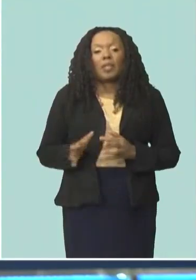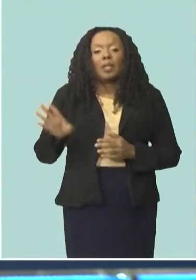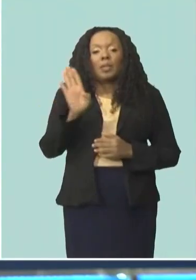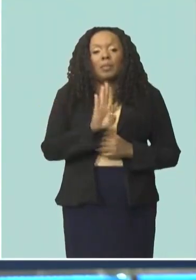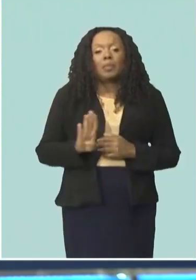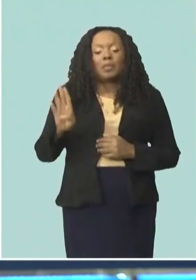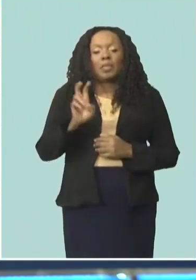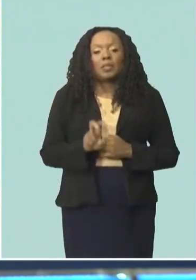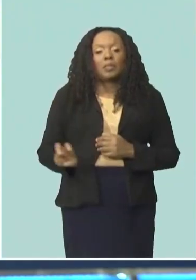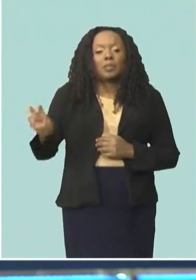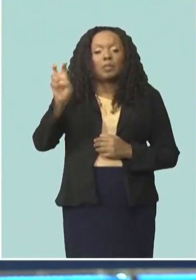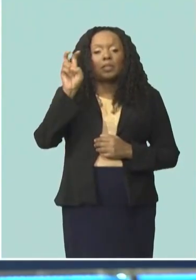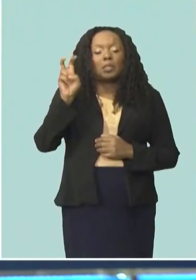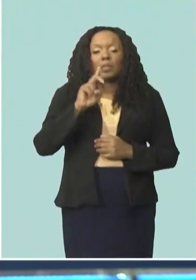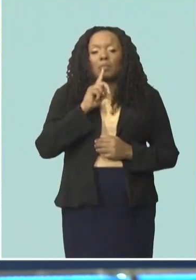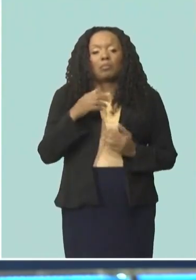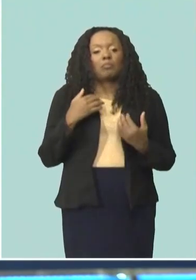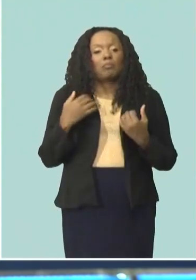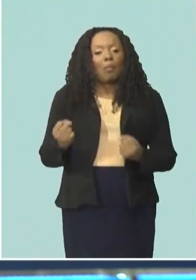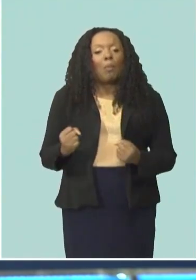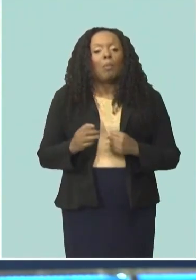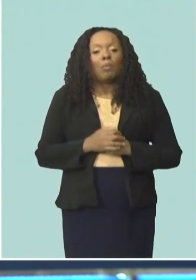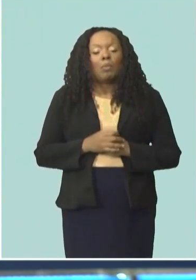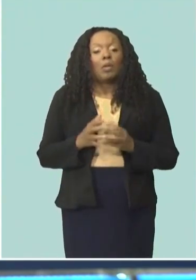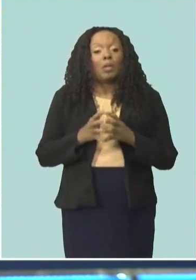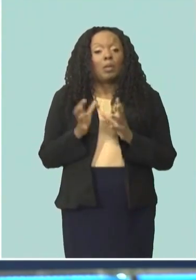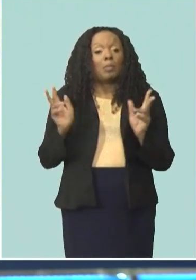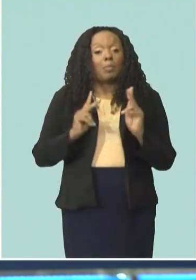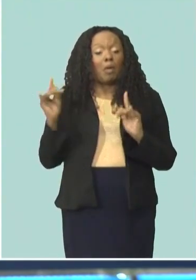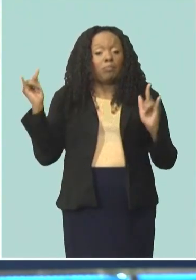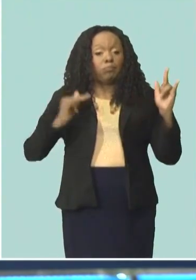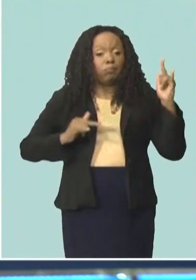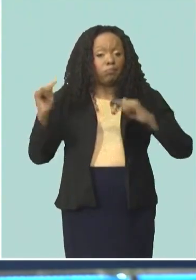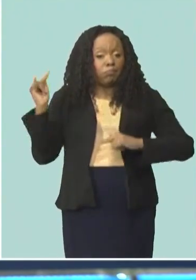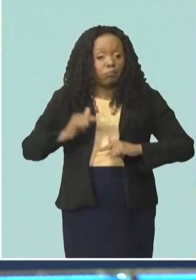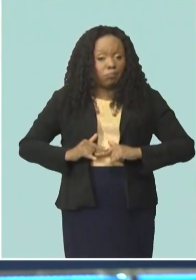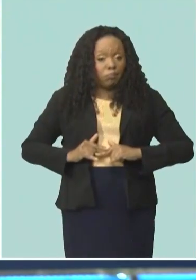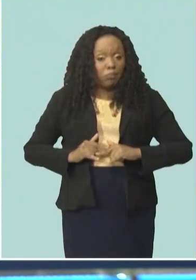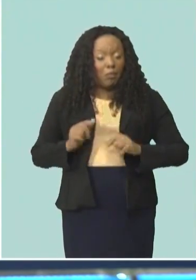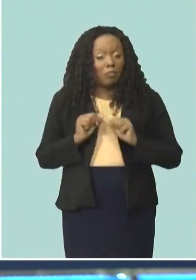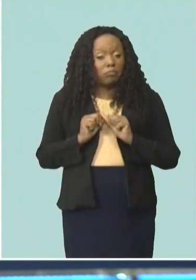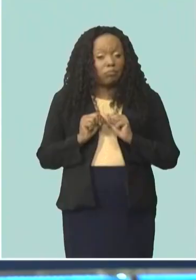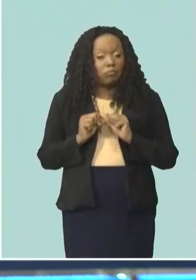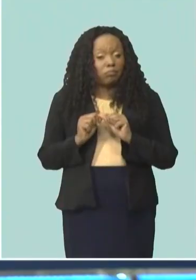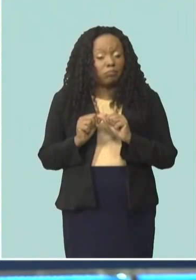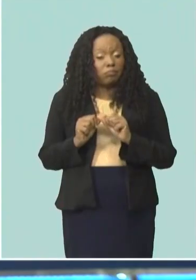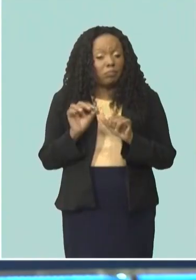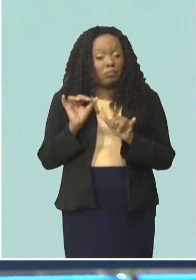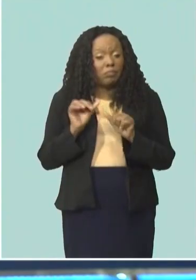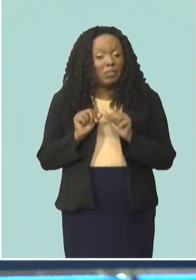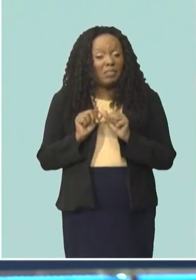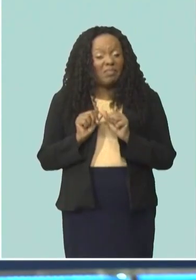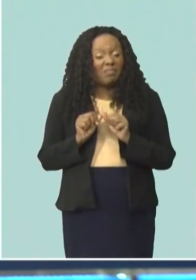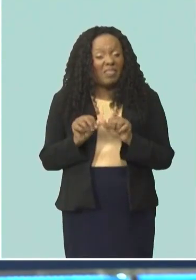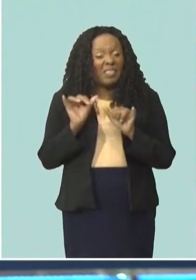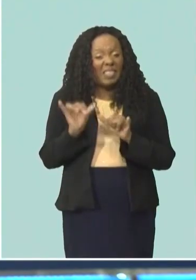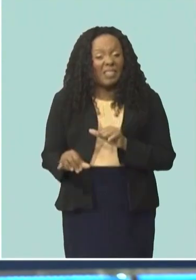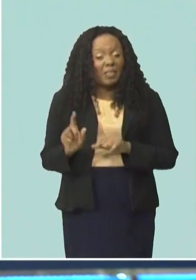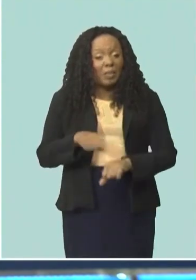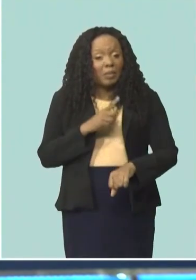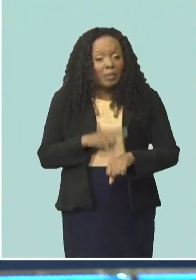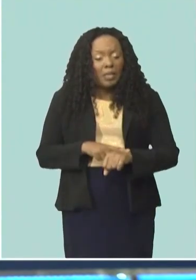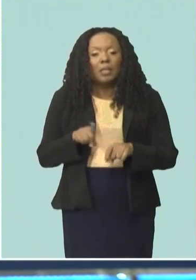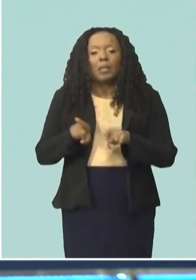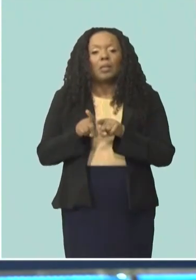Barbados' tourism sector is showing strong momentum, recording increases in both long-stay visitors and cruise arrivals between January